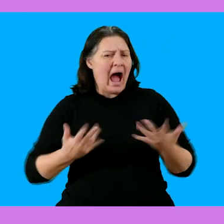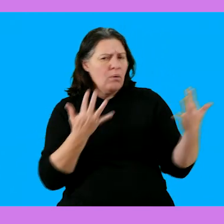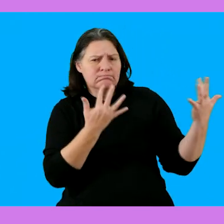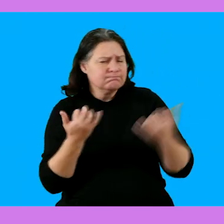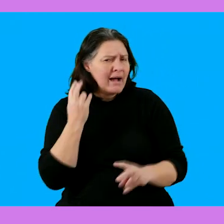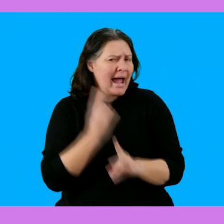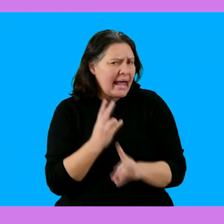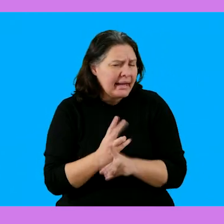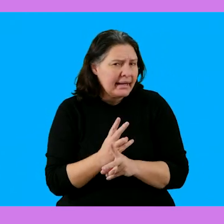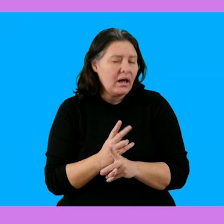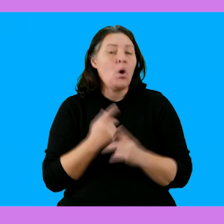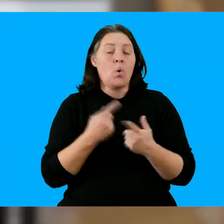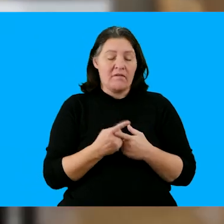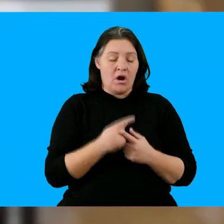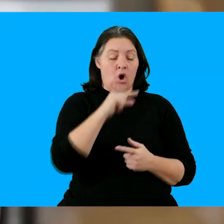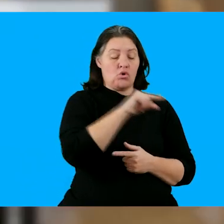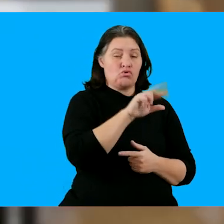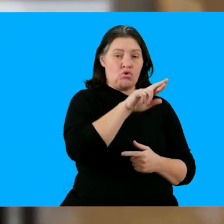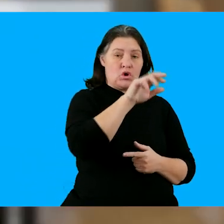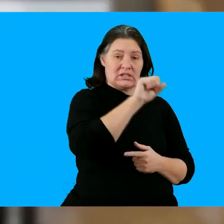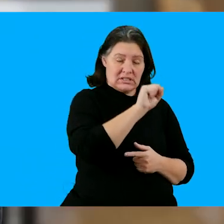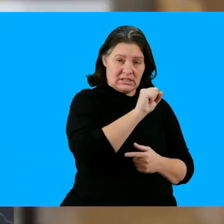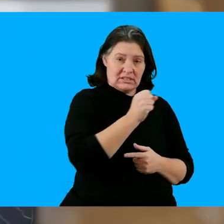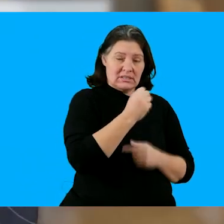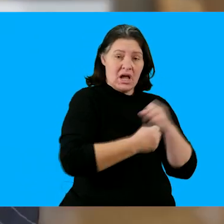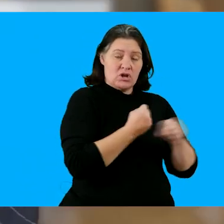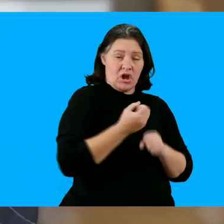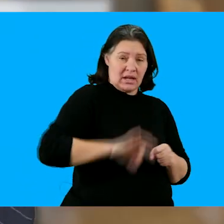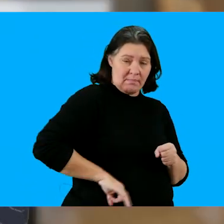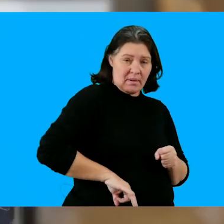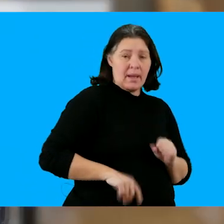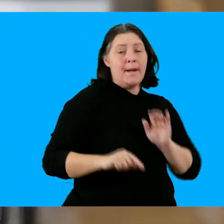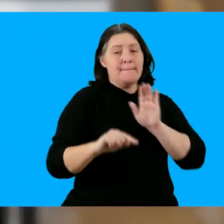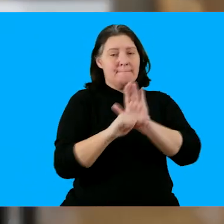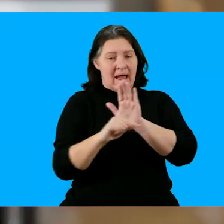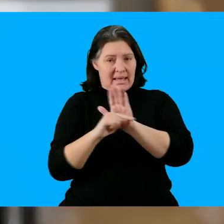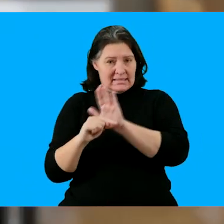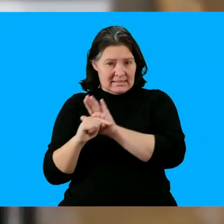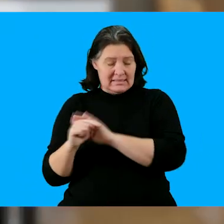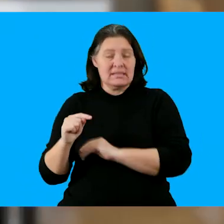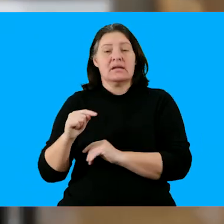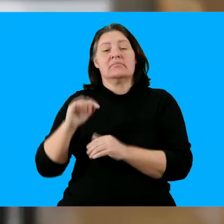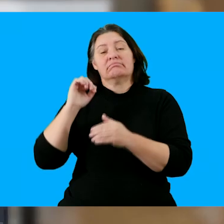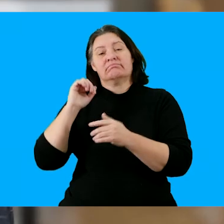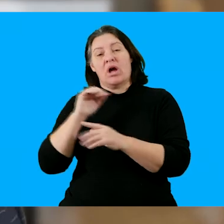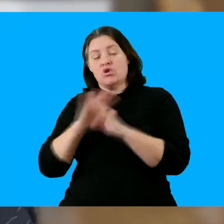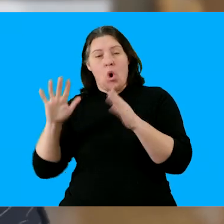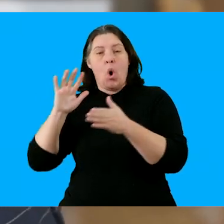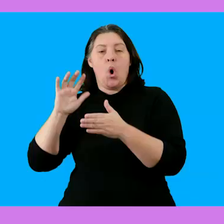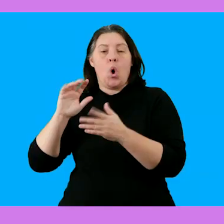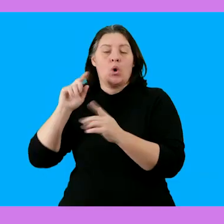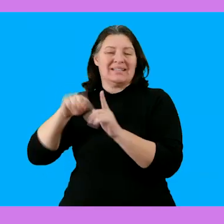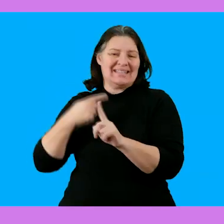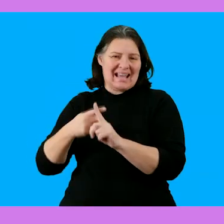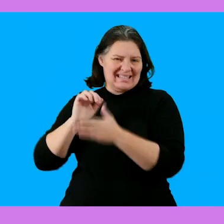calculate annual taxable income again? We take our gross annual income minus all our non-taxable deductions, right?